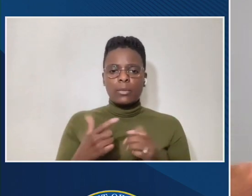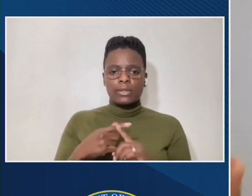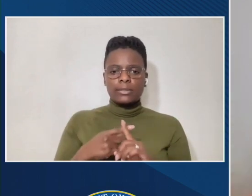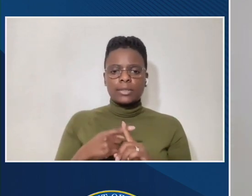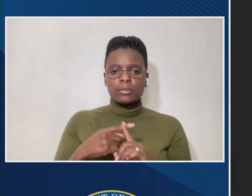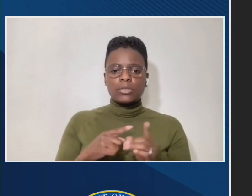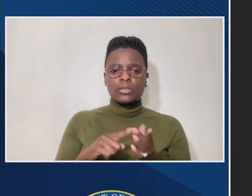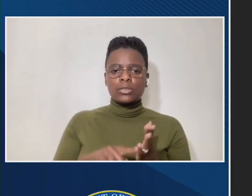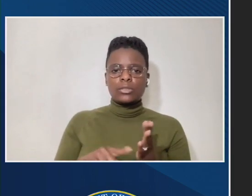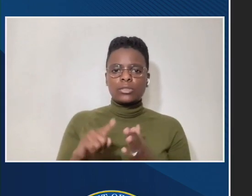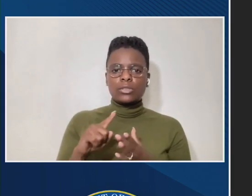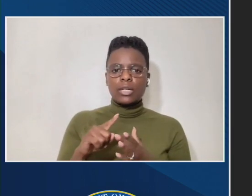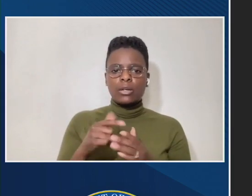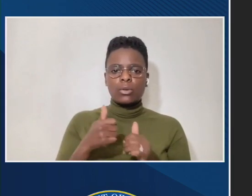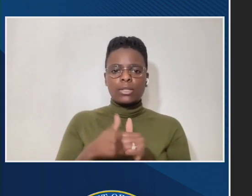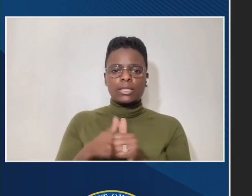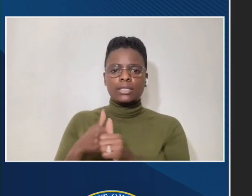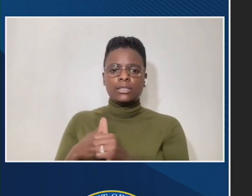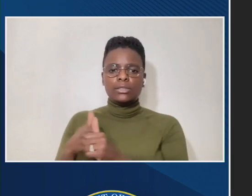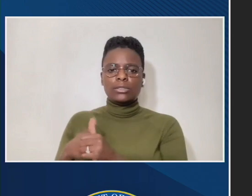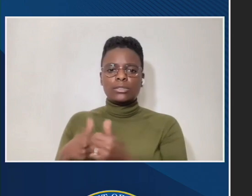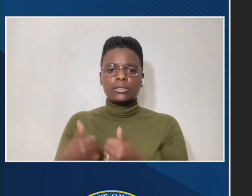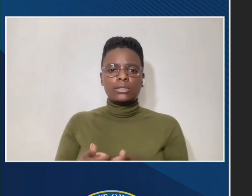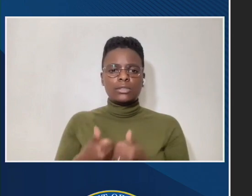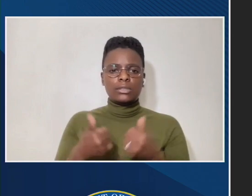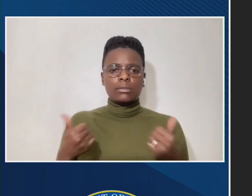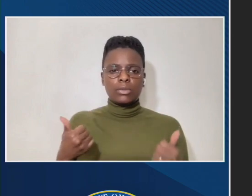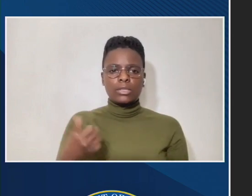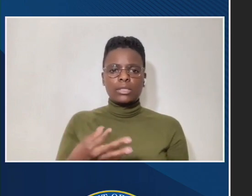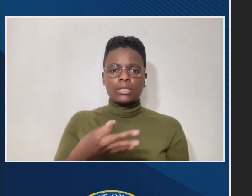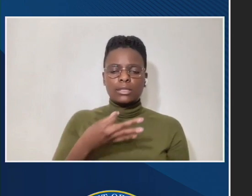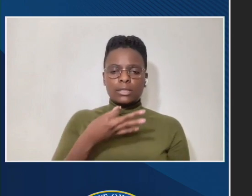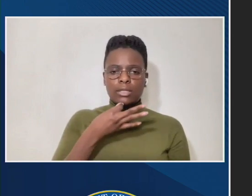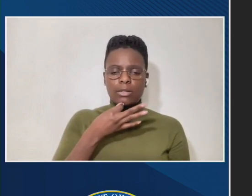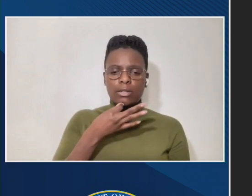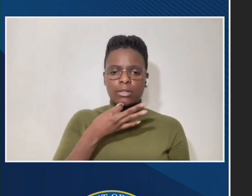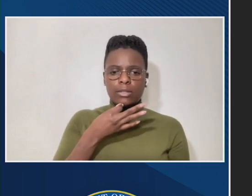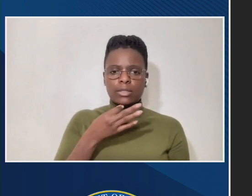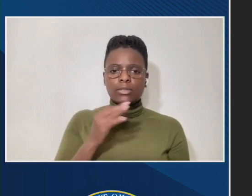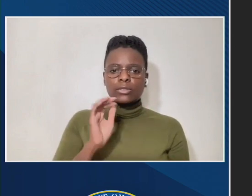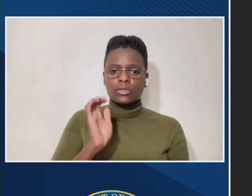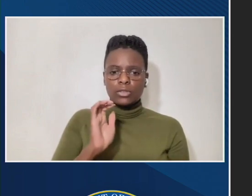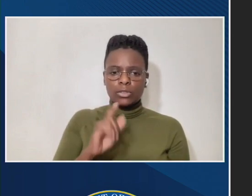been, I think doing what we can as the person